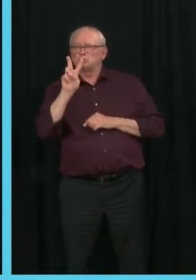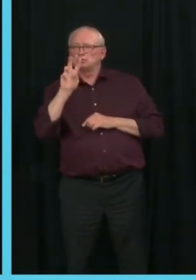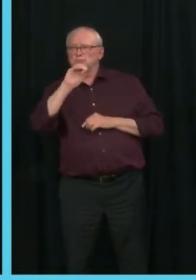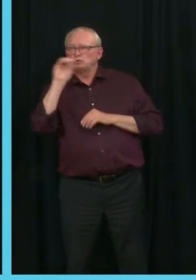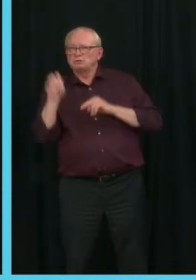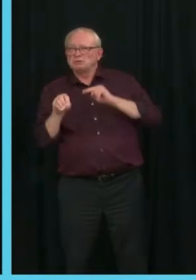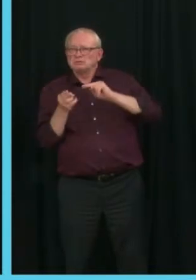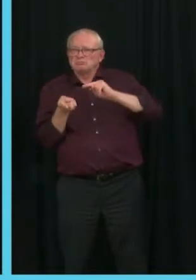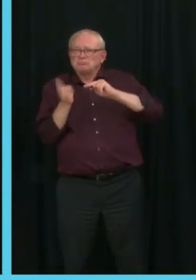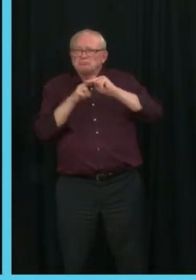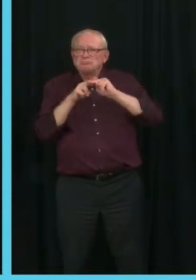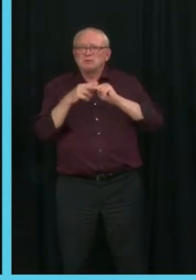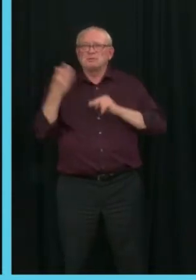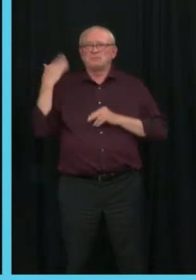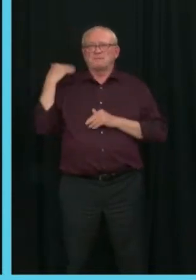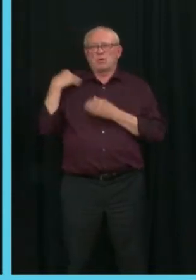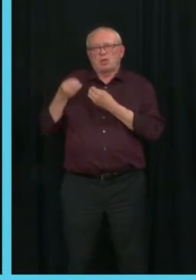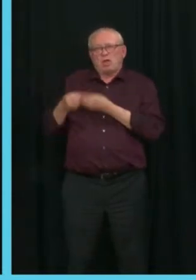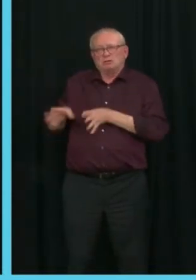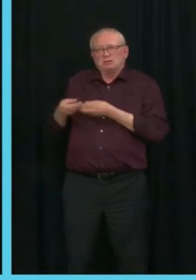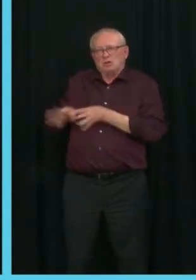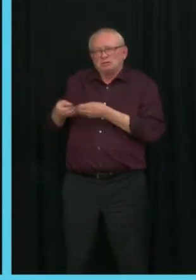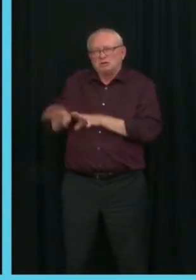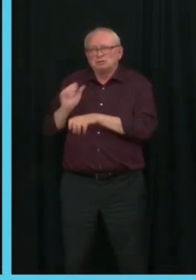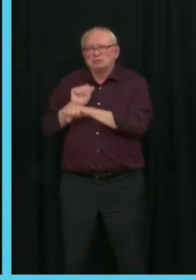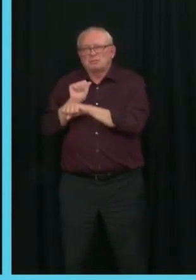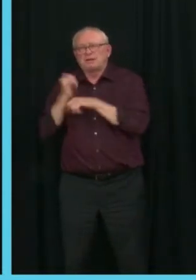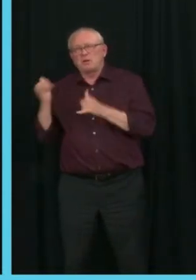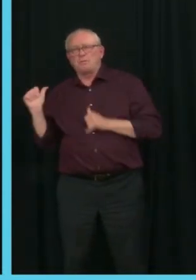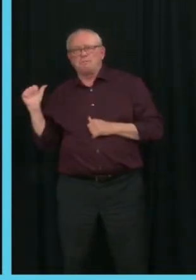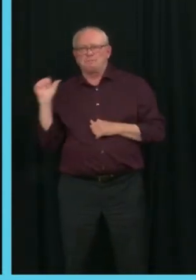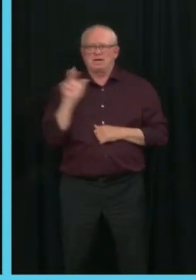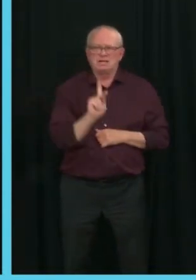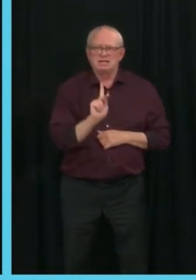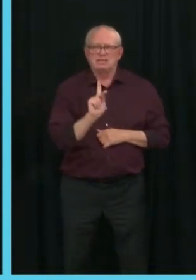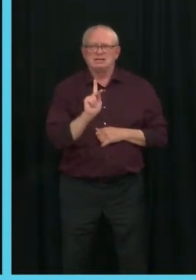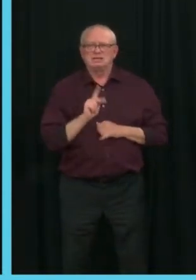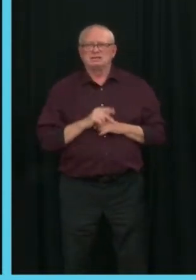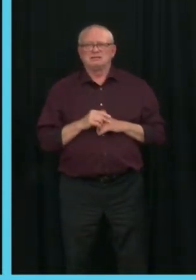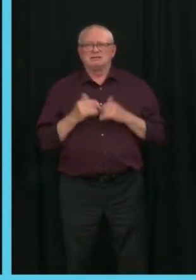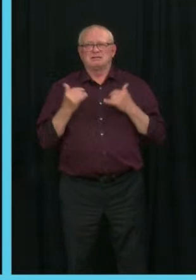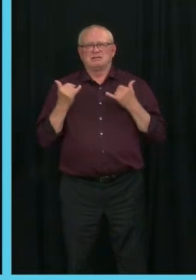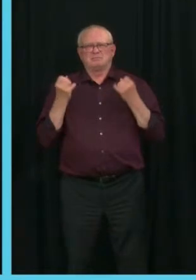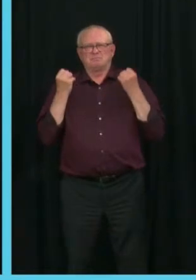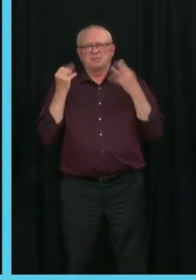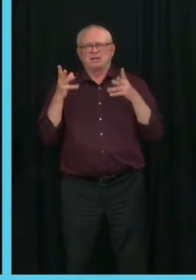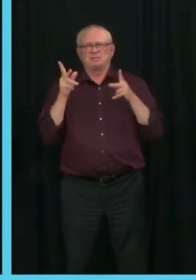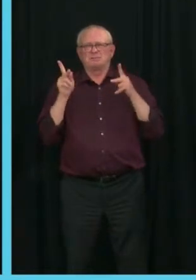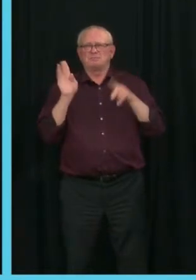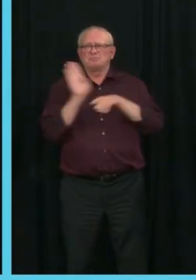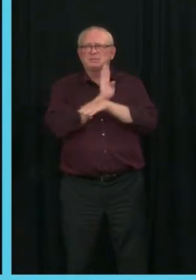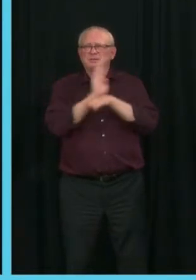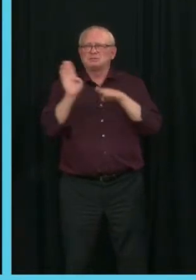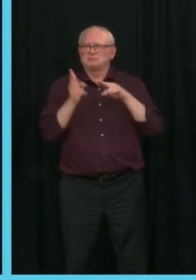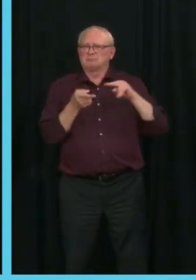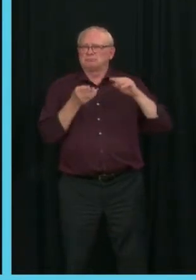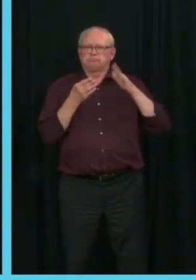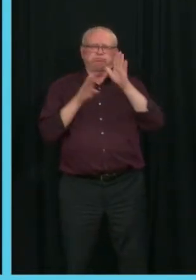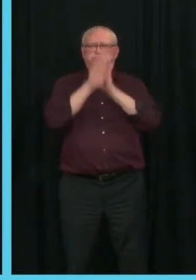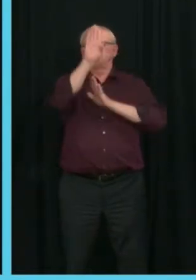that were lost through the pandemic. We are having the best year in history in a number of our sectors. We're seeing